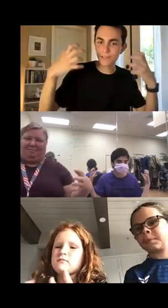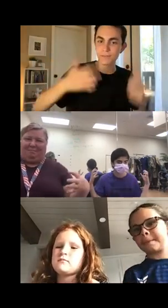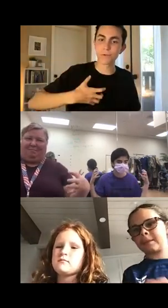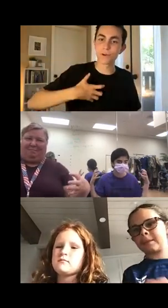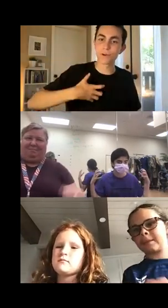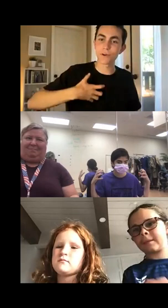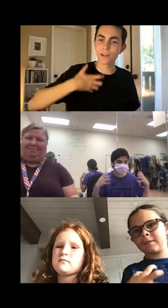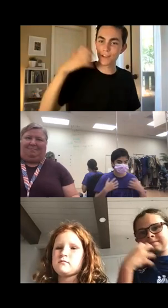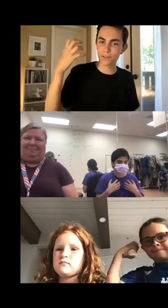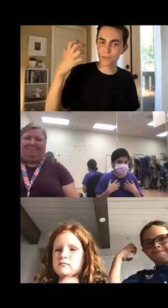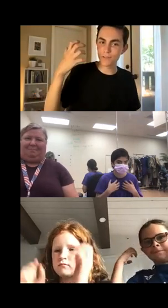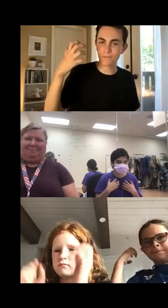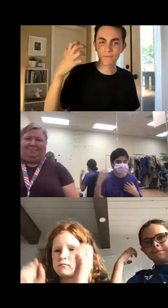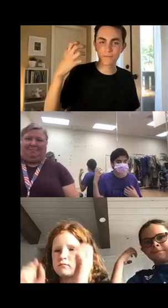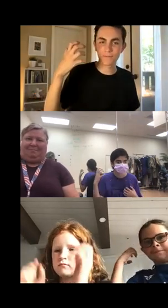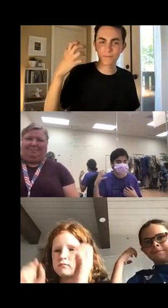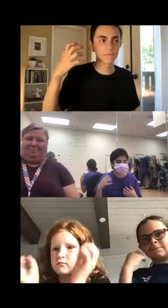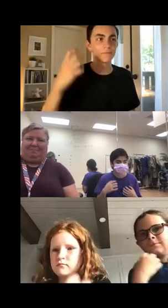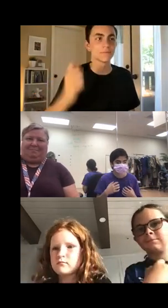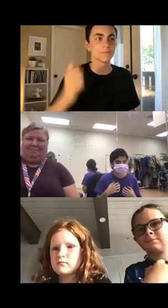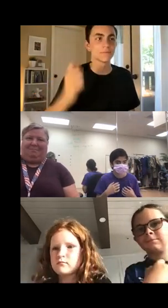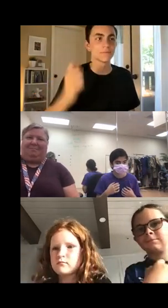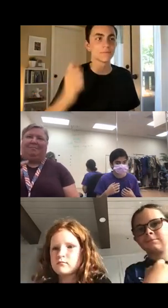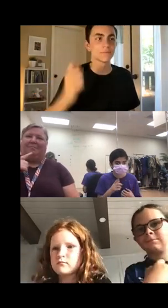angry or angry,